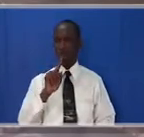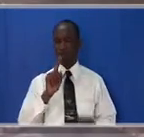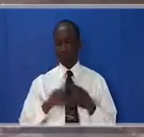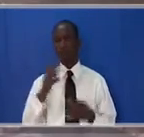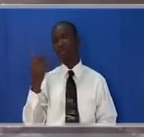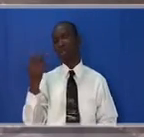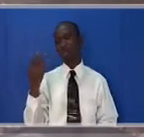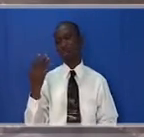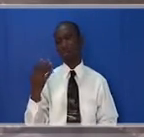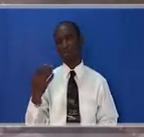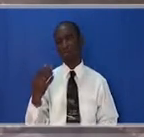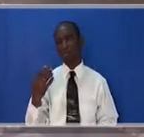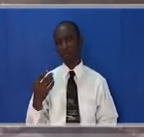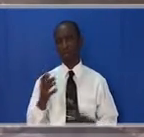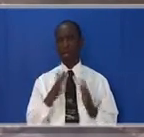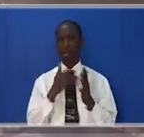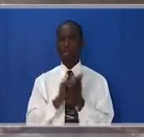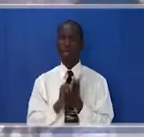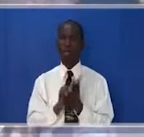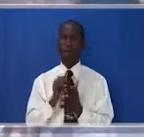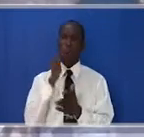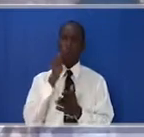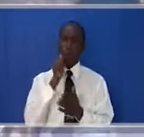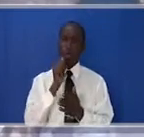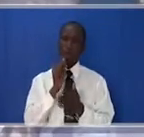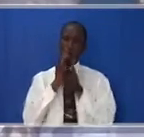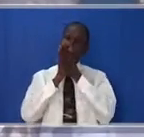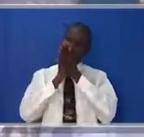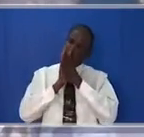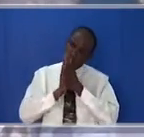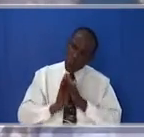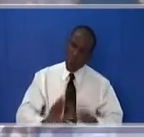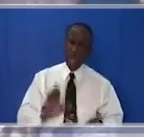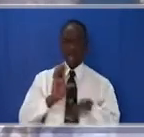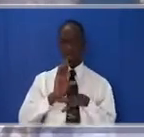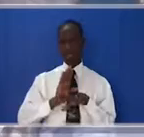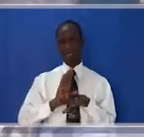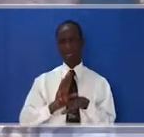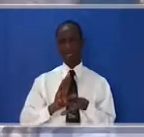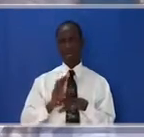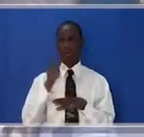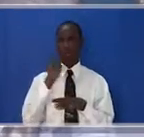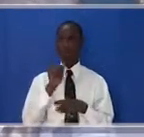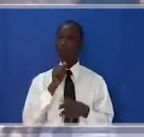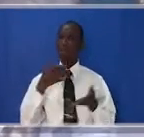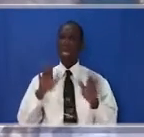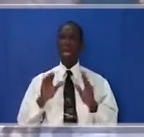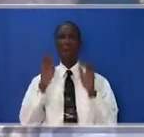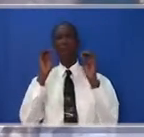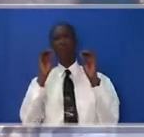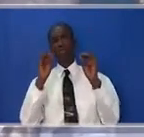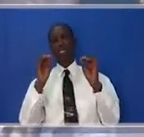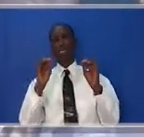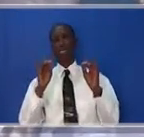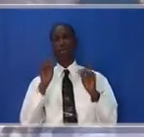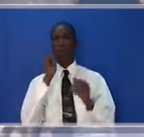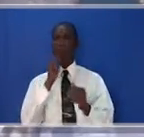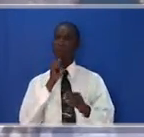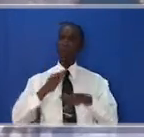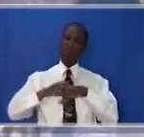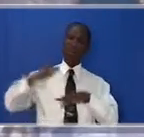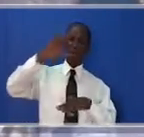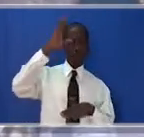all submission. He says, I do not permit a woman to teach, not to have or usurp authority over